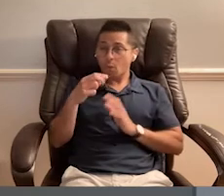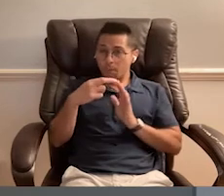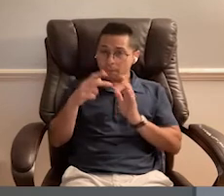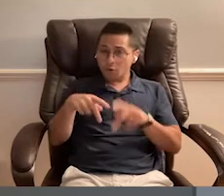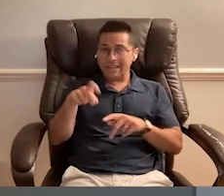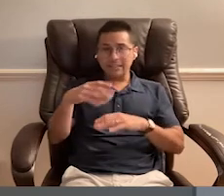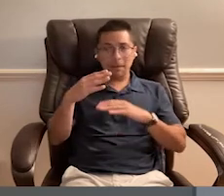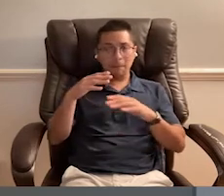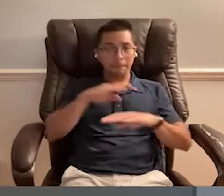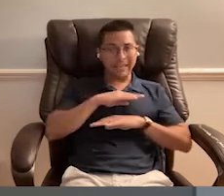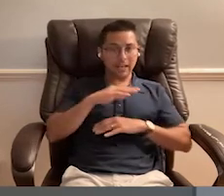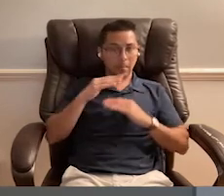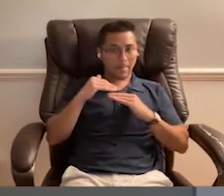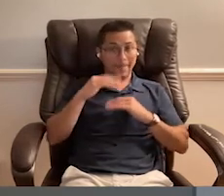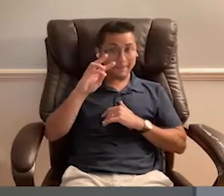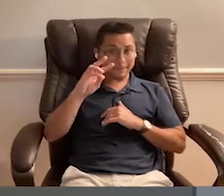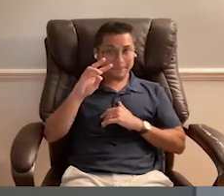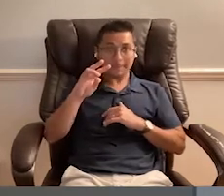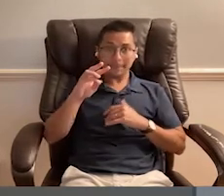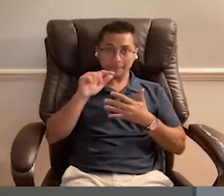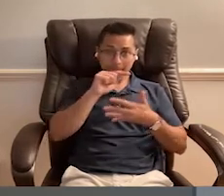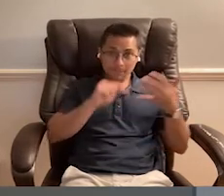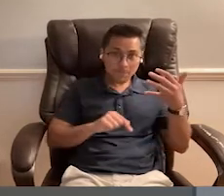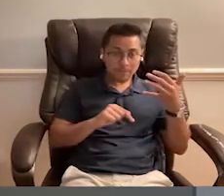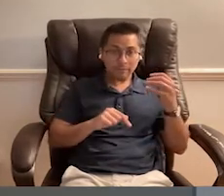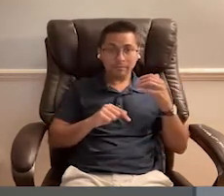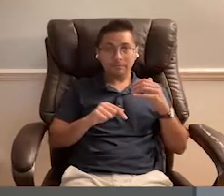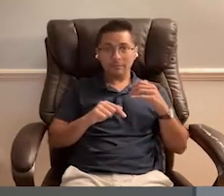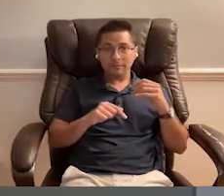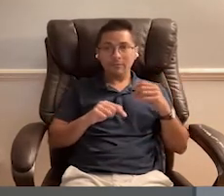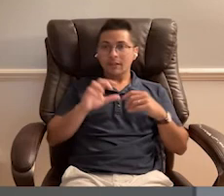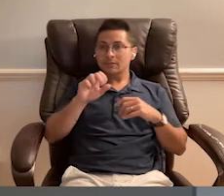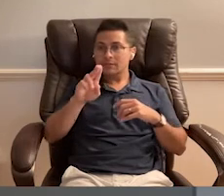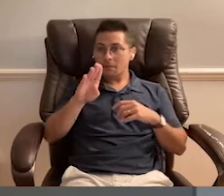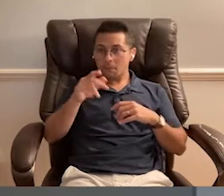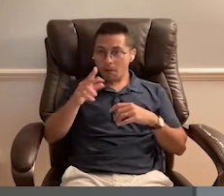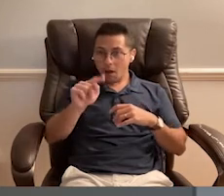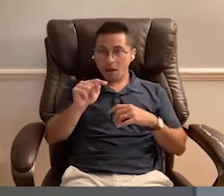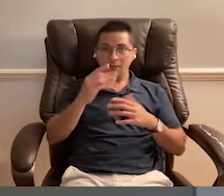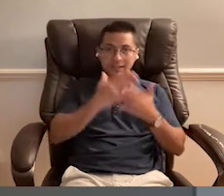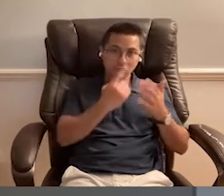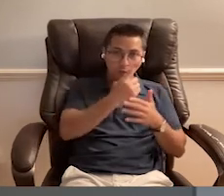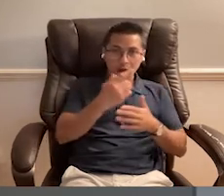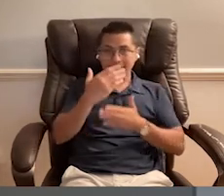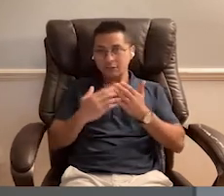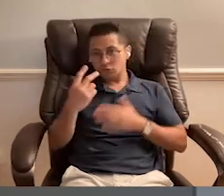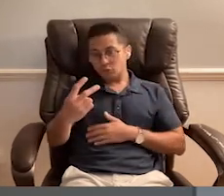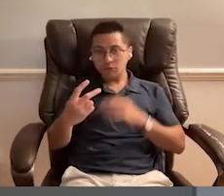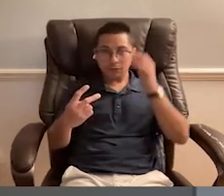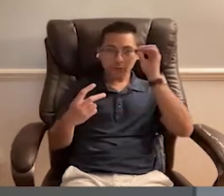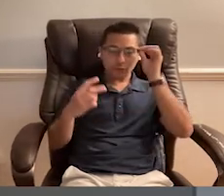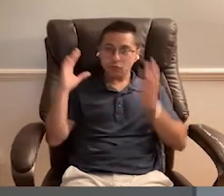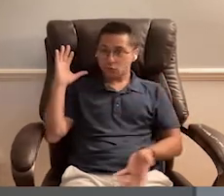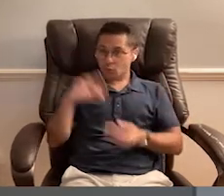criteria. And our rule says that the person has to meet at least 6 out of these subparts. And they're divided into subpart